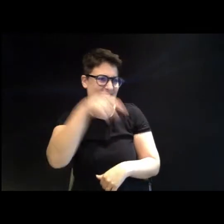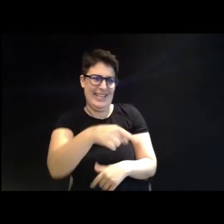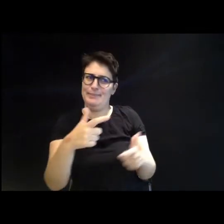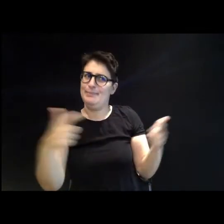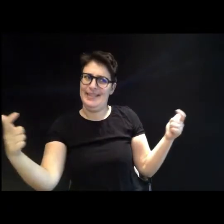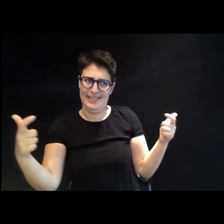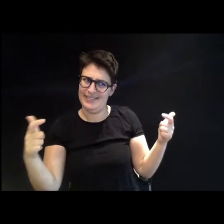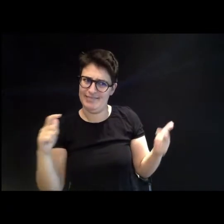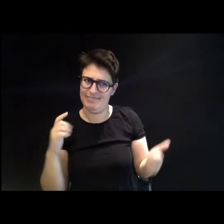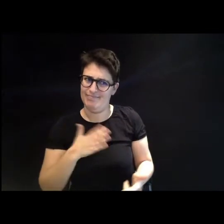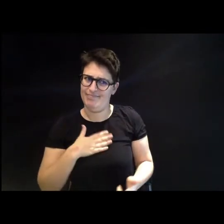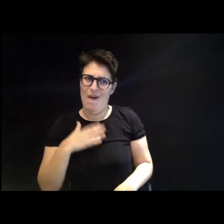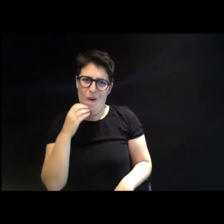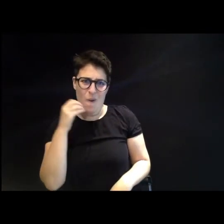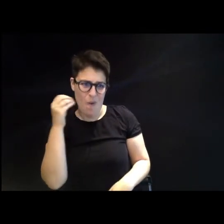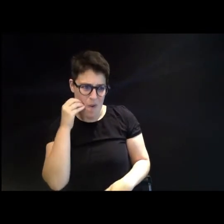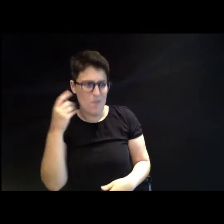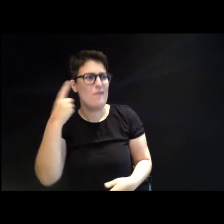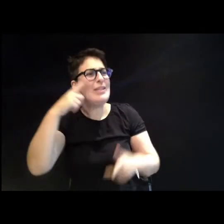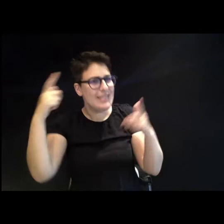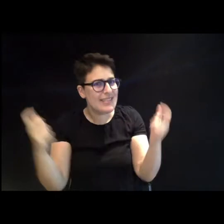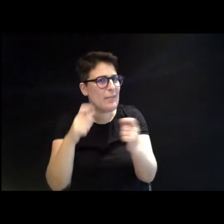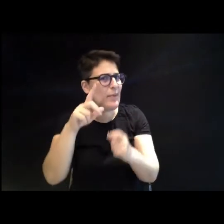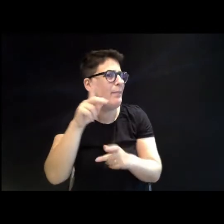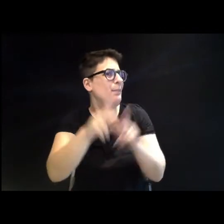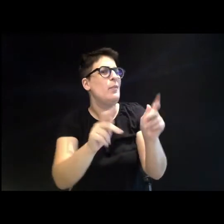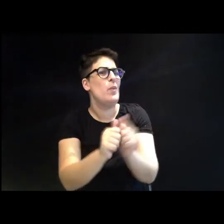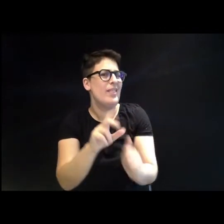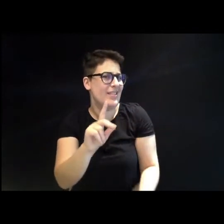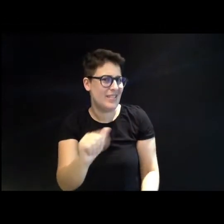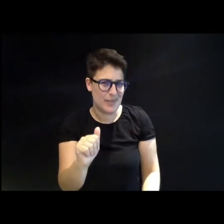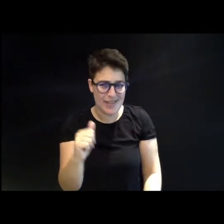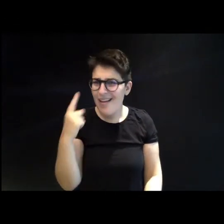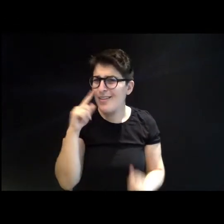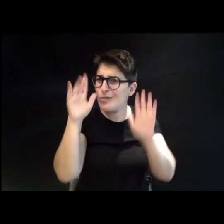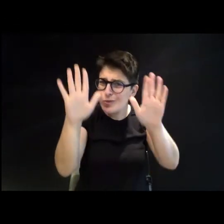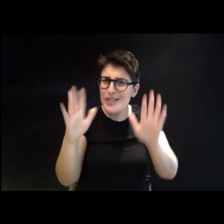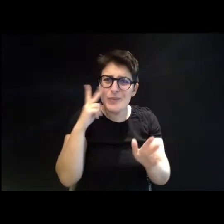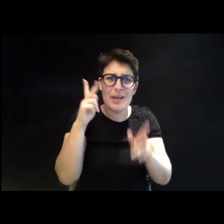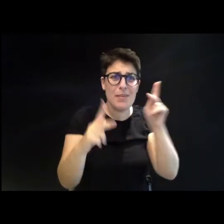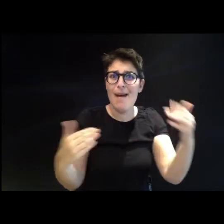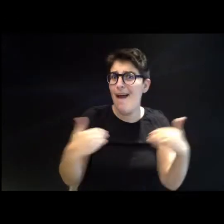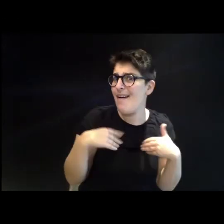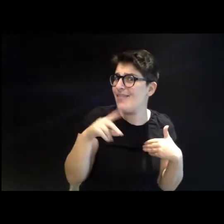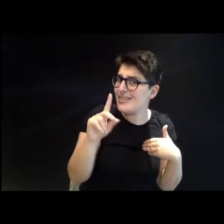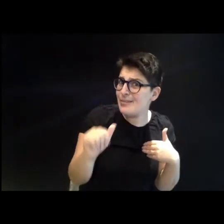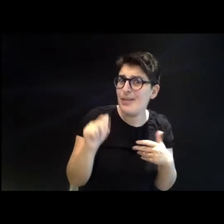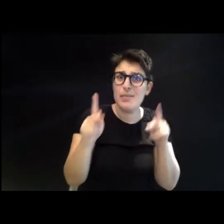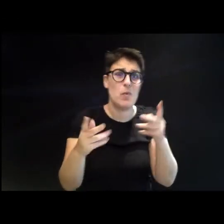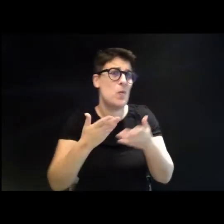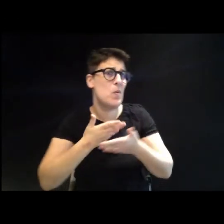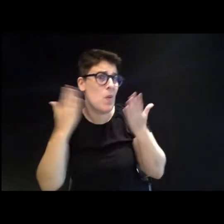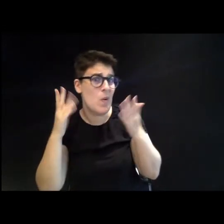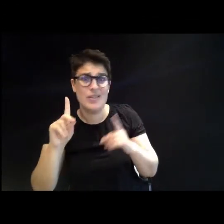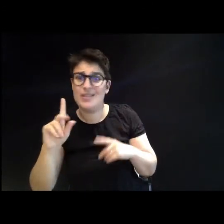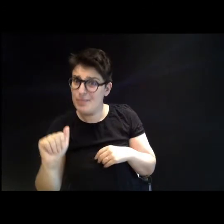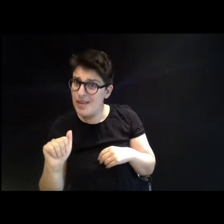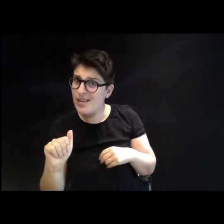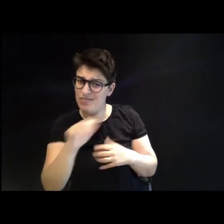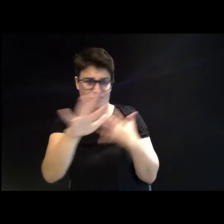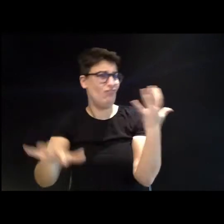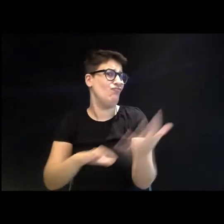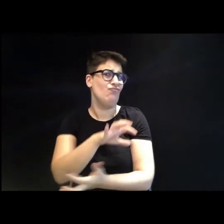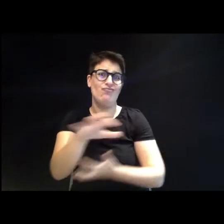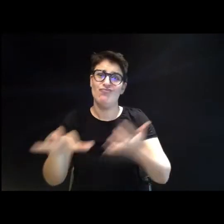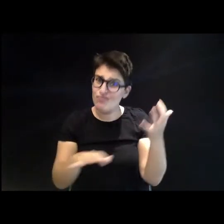celebrate disabilities. And I just think it's really great to see everybody, disability or not, along with our allies and people who fight for our rights, out